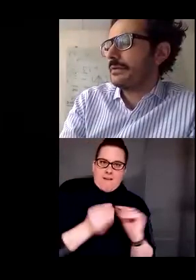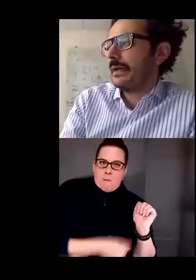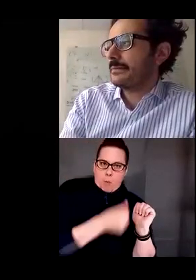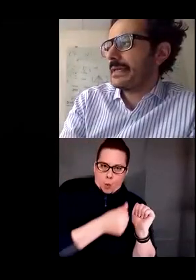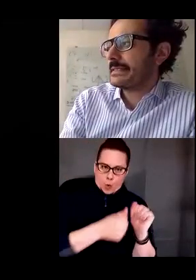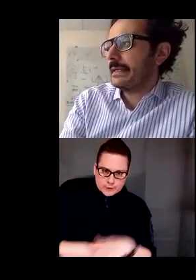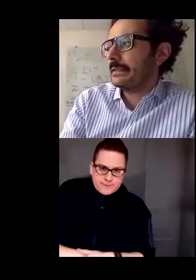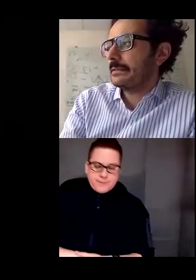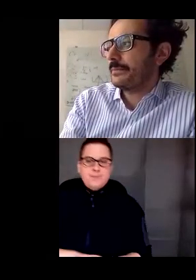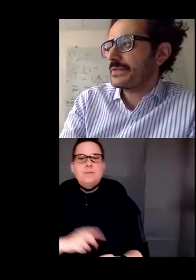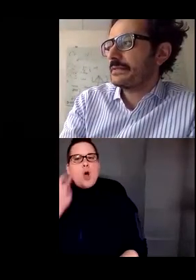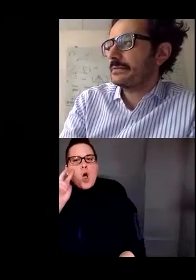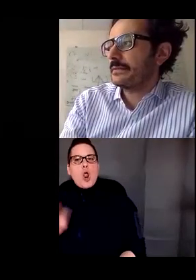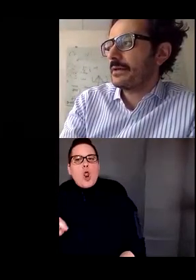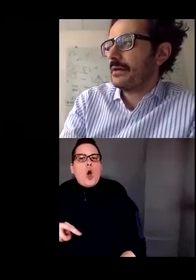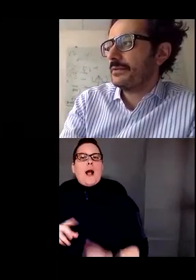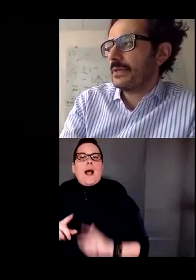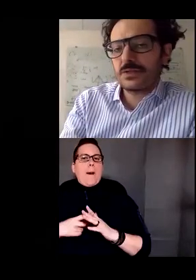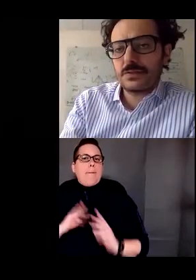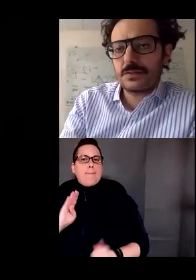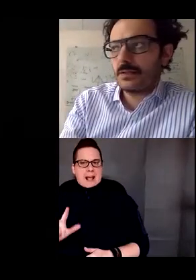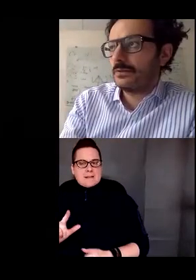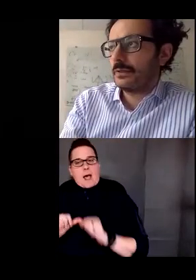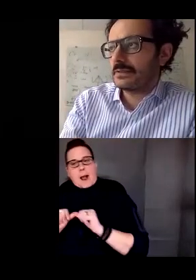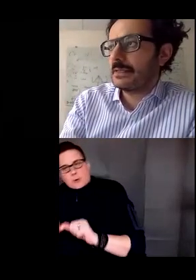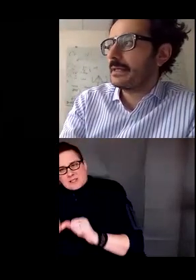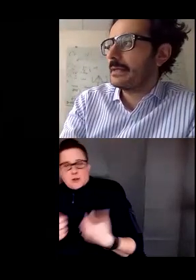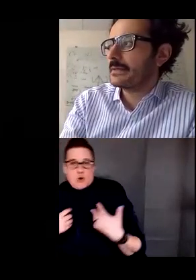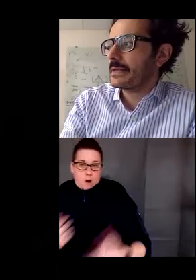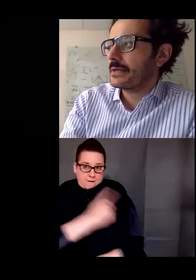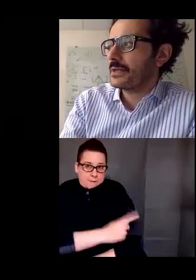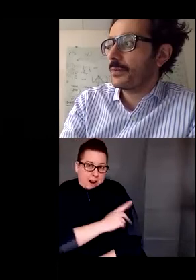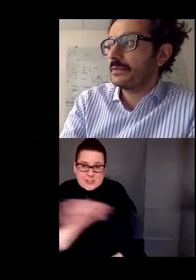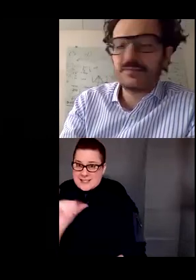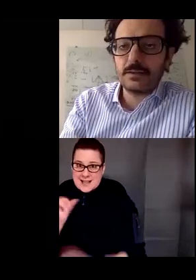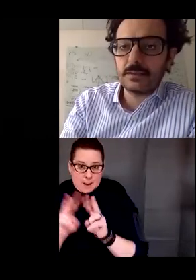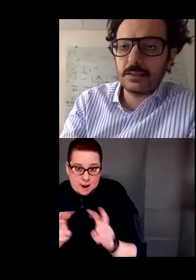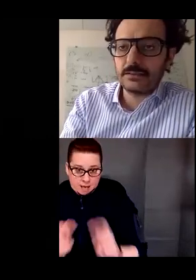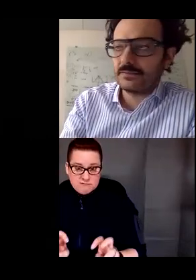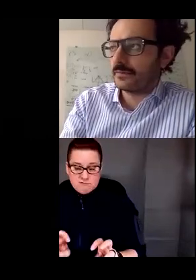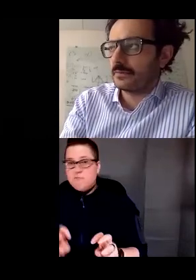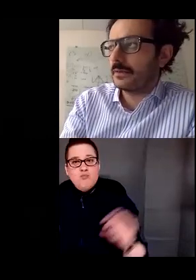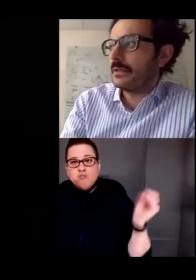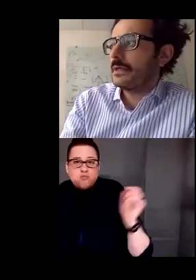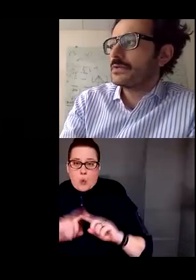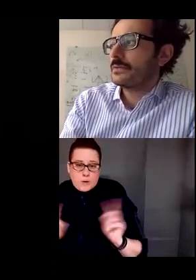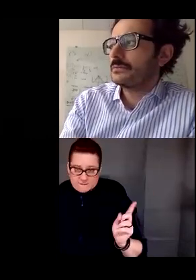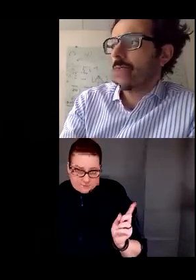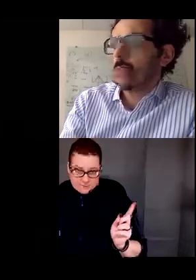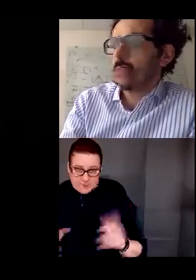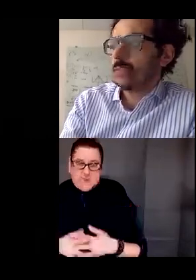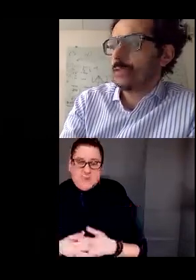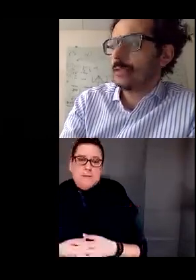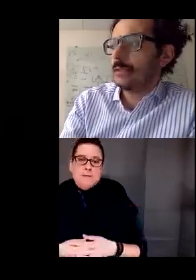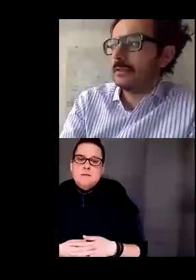we looked at baseline in the persistent and recovered patients doing the same analysis, actually, we didn't find any differences. So